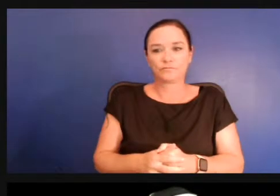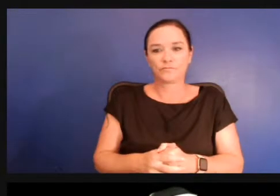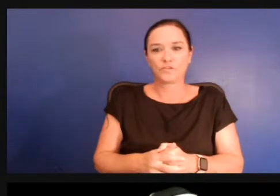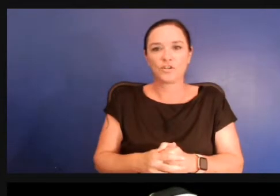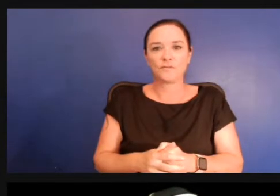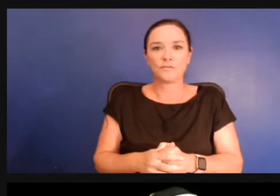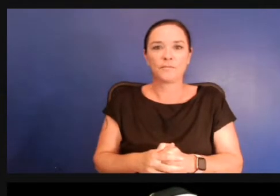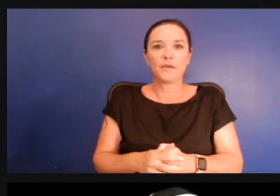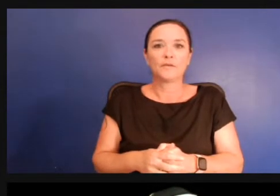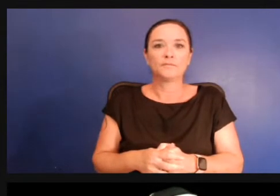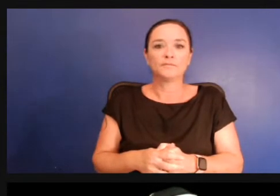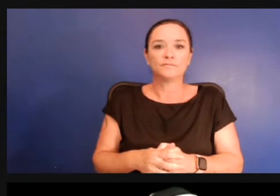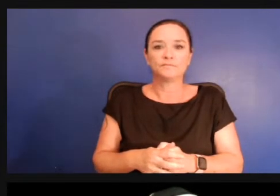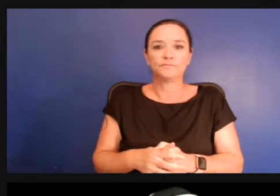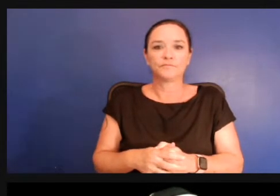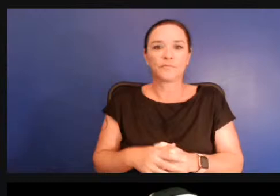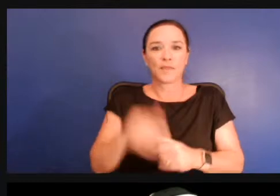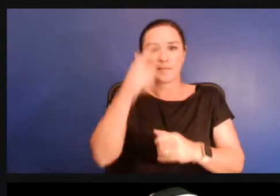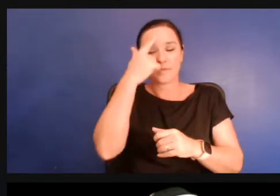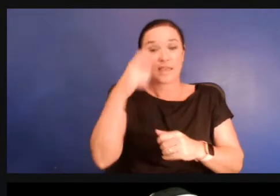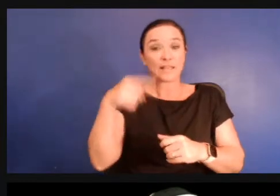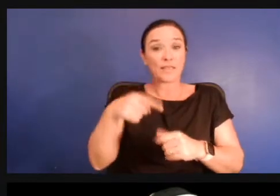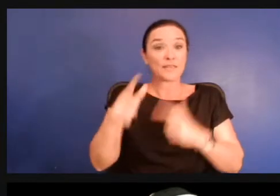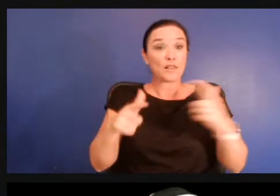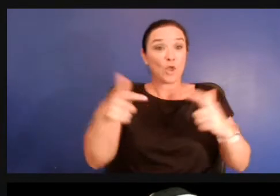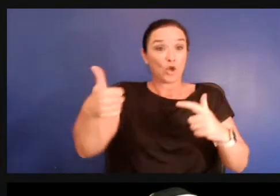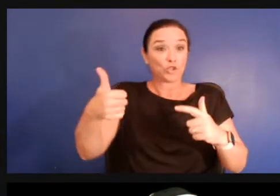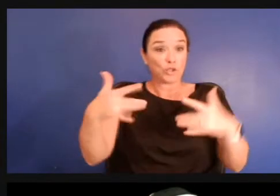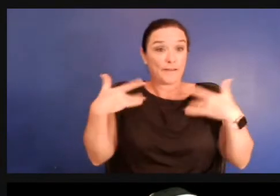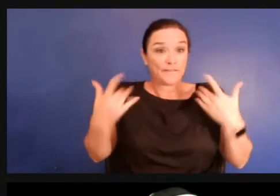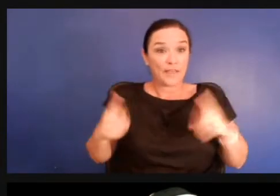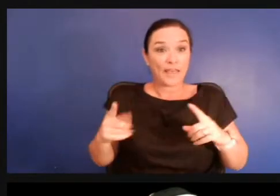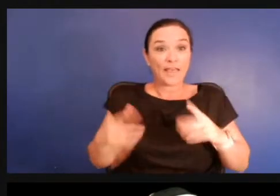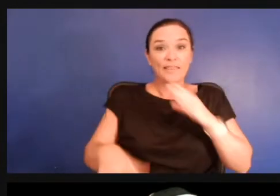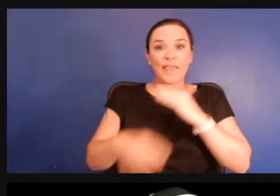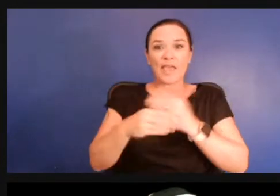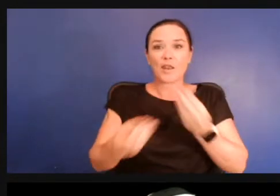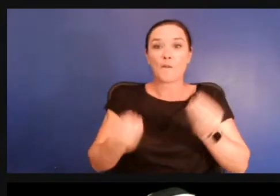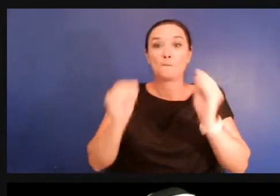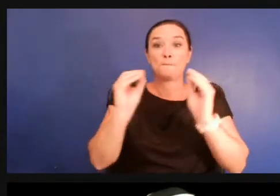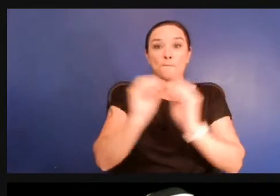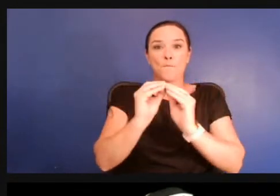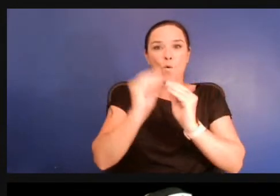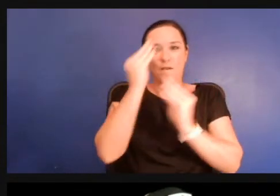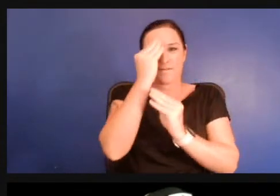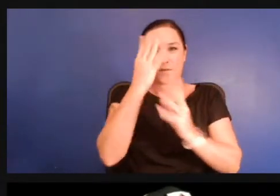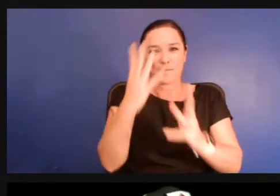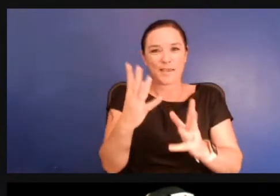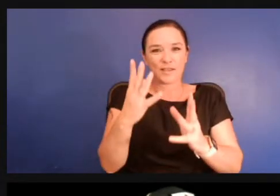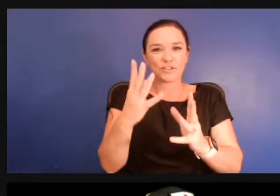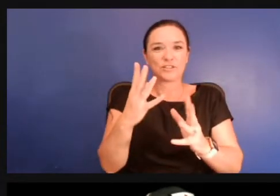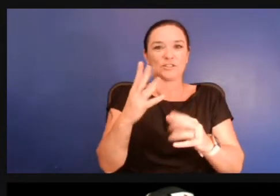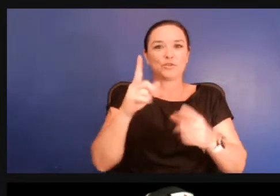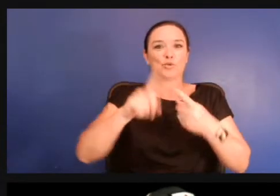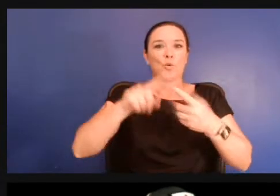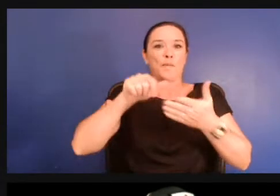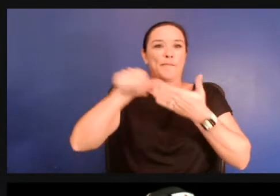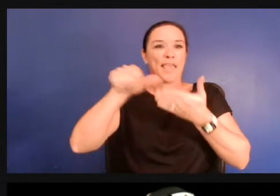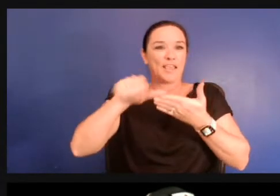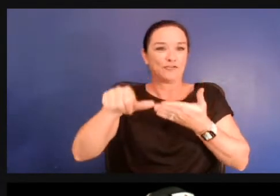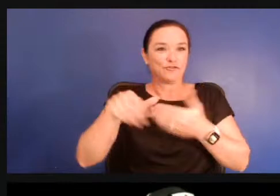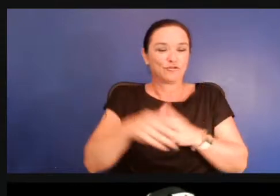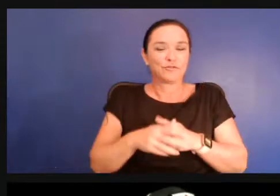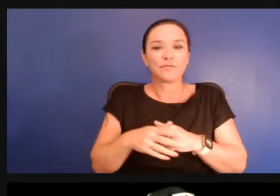They have also, because this was a larger event, added some more products to their page. Right? So, for